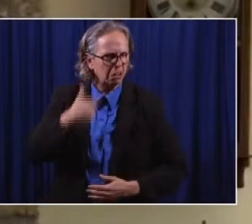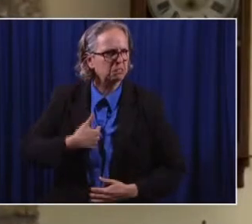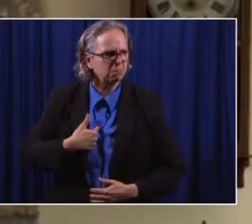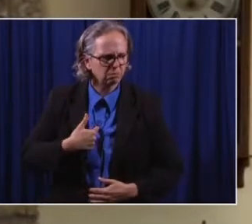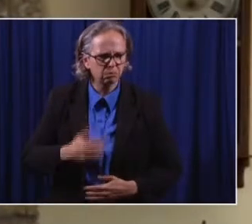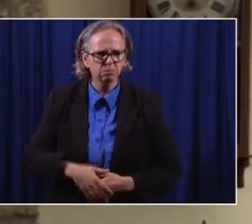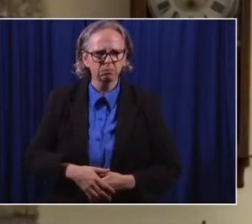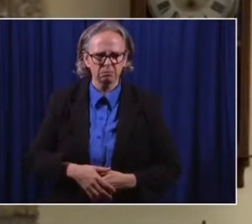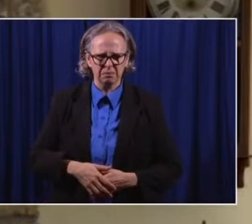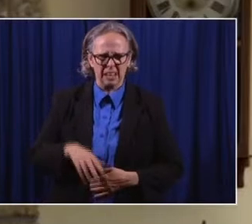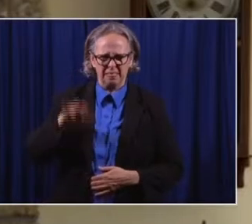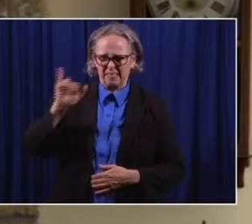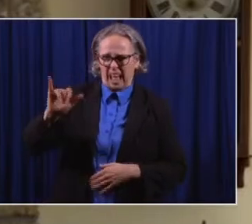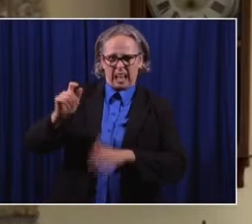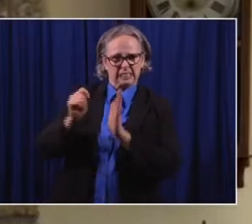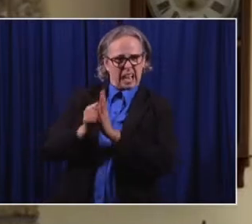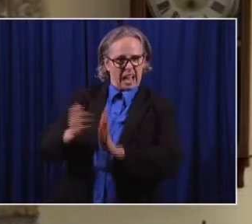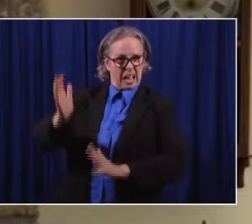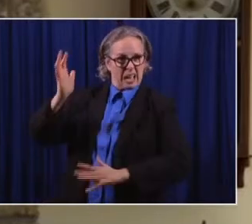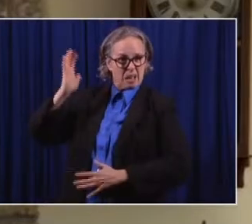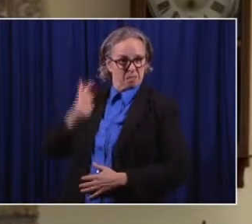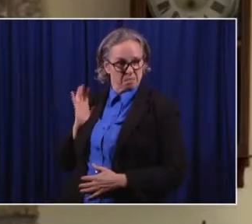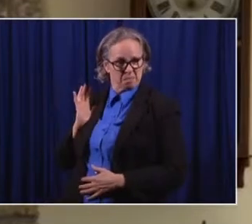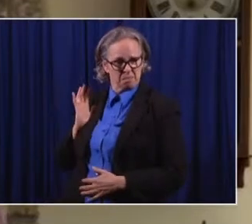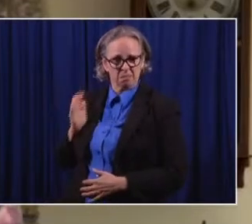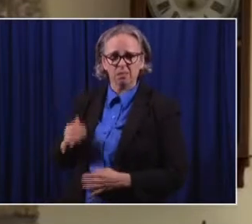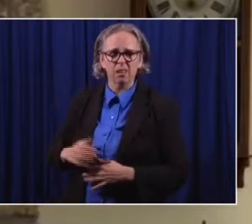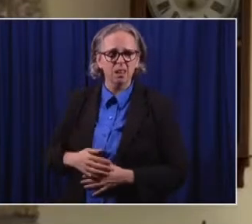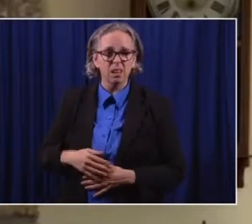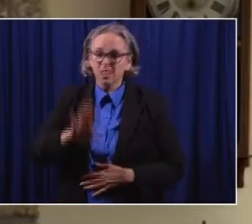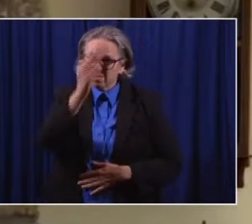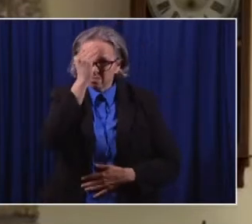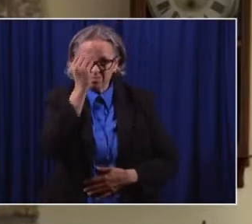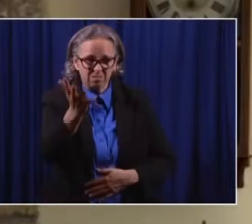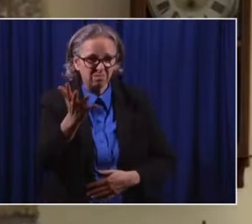as making a judgment, I would not make a judgment until